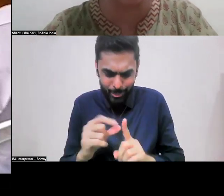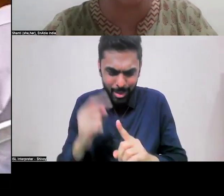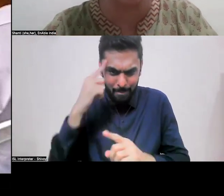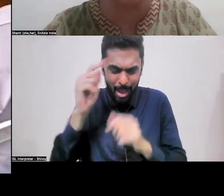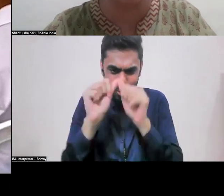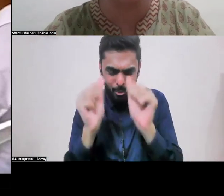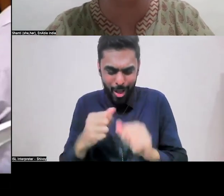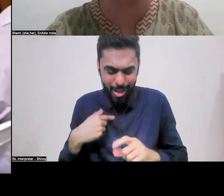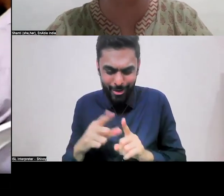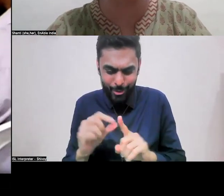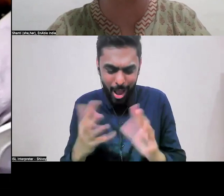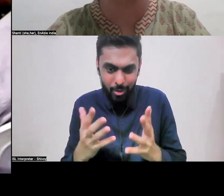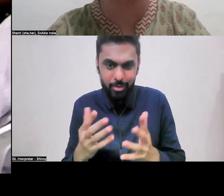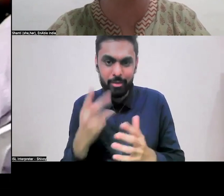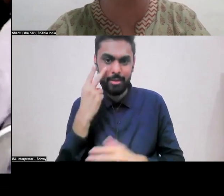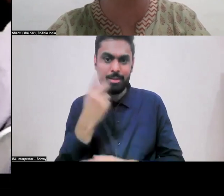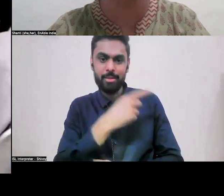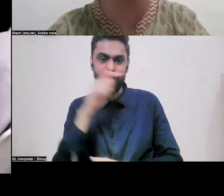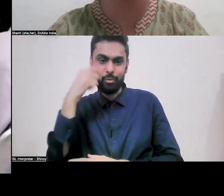right?